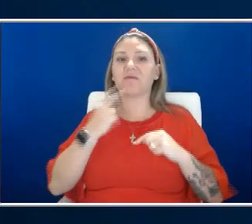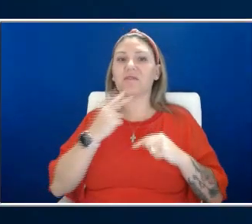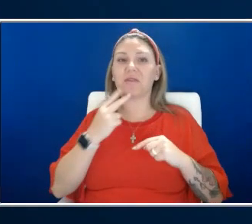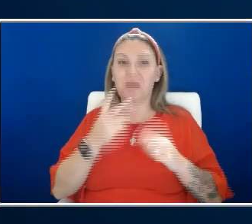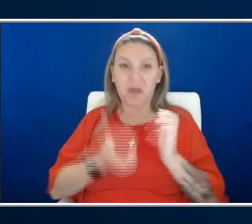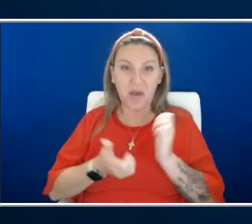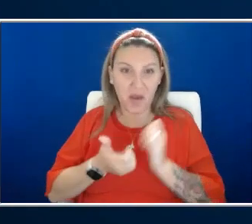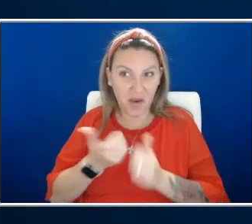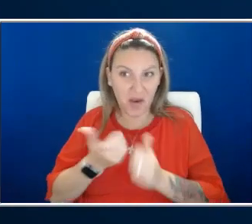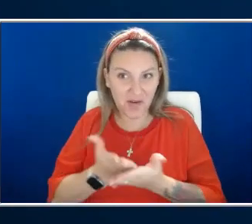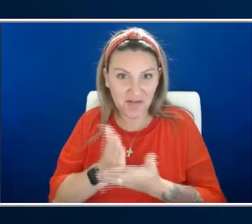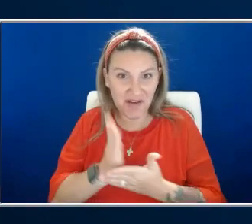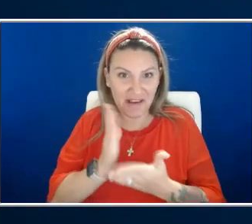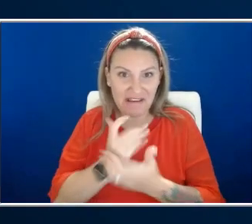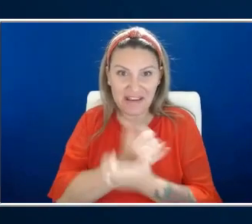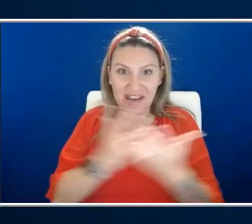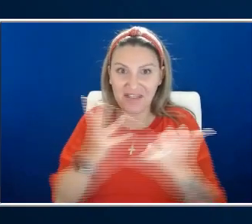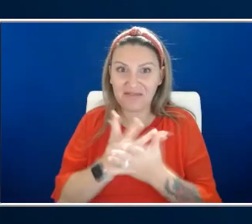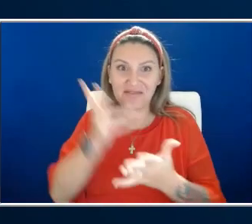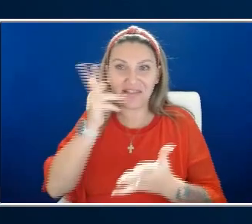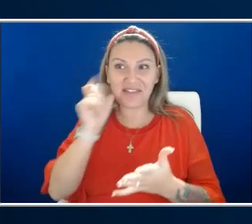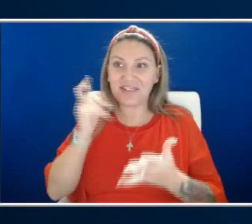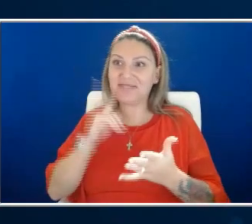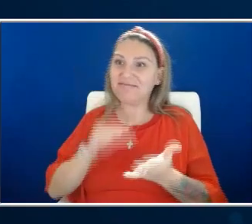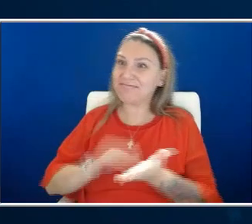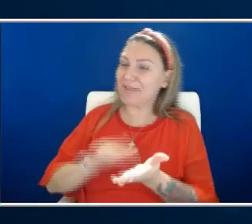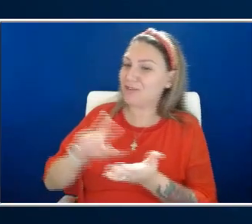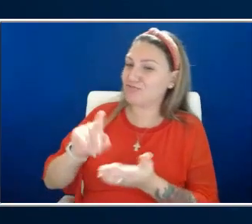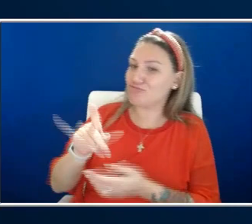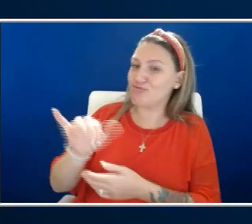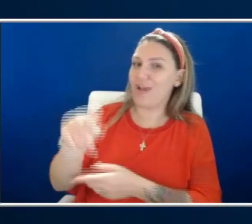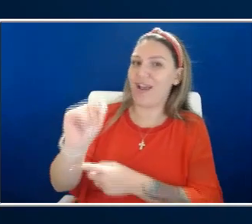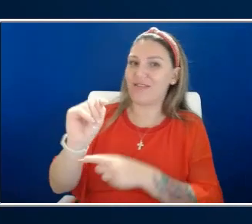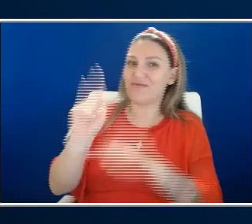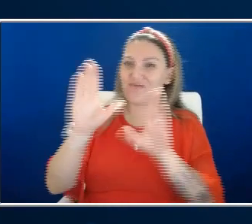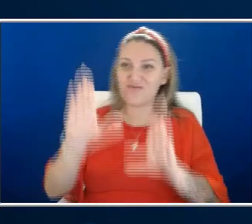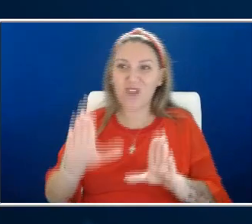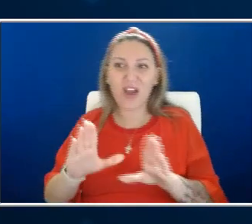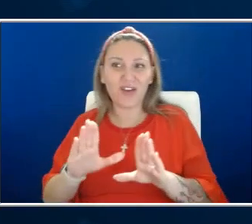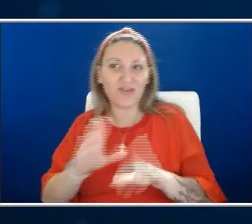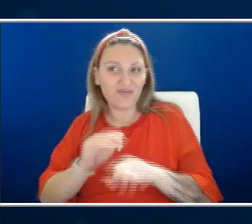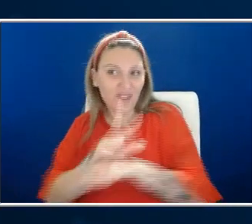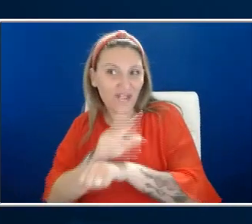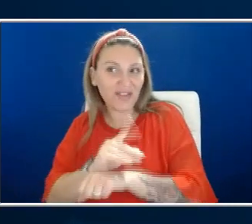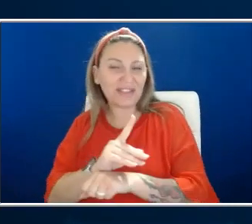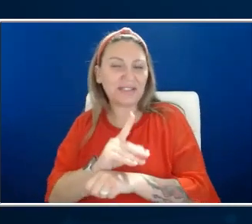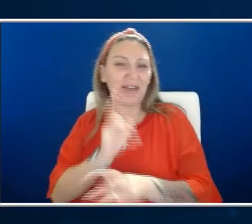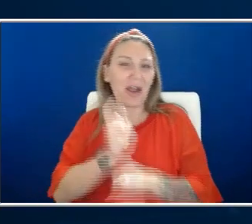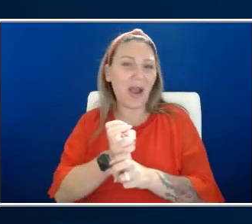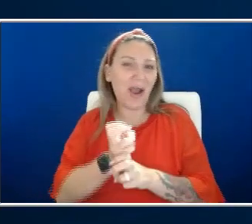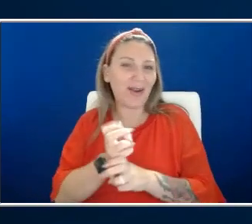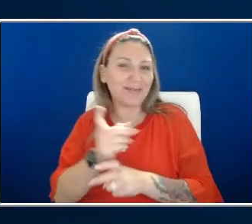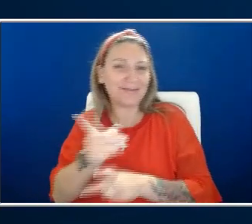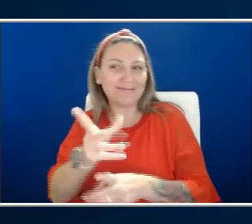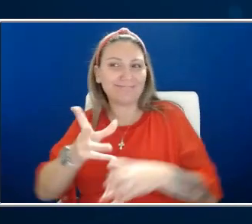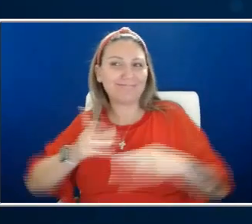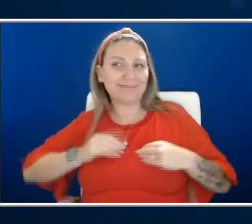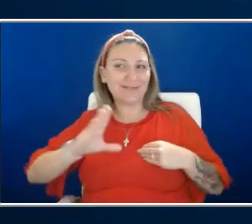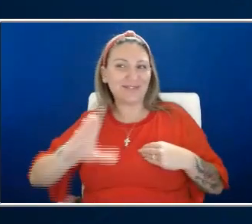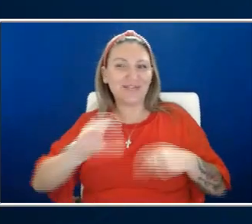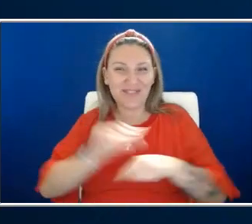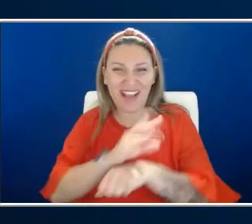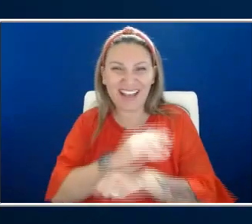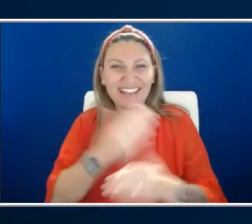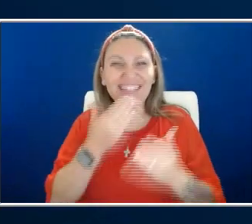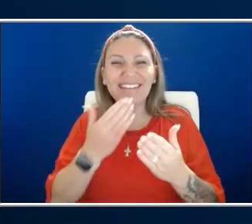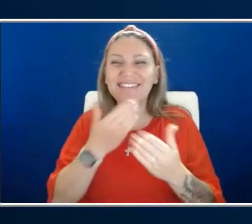heard it here. Dr. Kraft just gave you some great advice, so we are going to try really, really hard to take your advice, Doc. Thanks so much. Thank you.